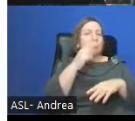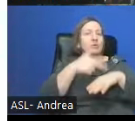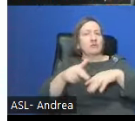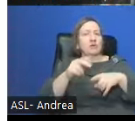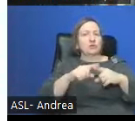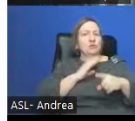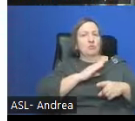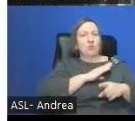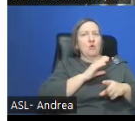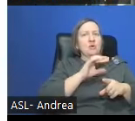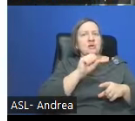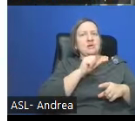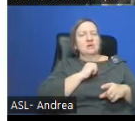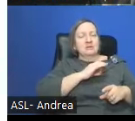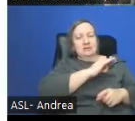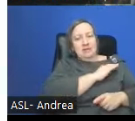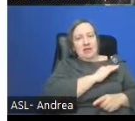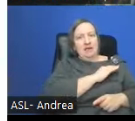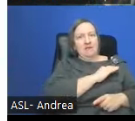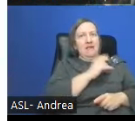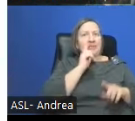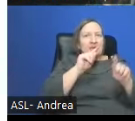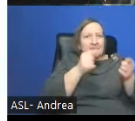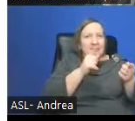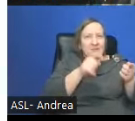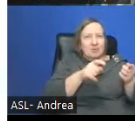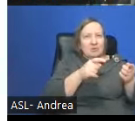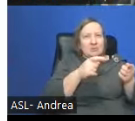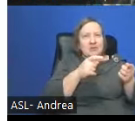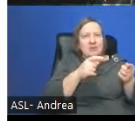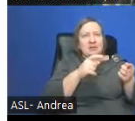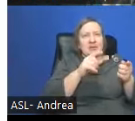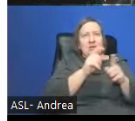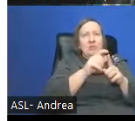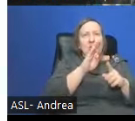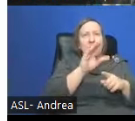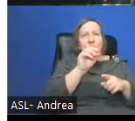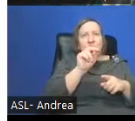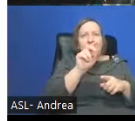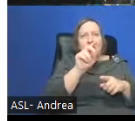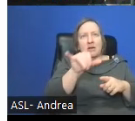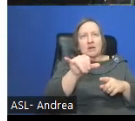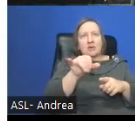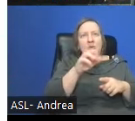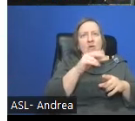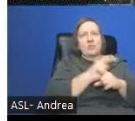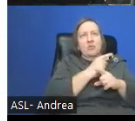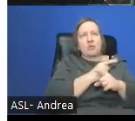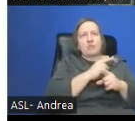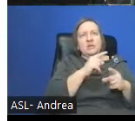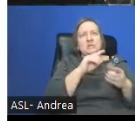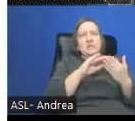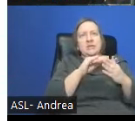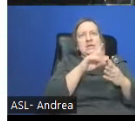I think the closed parentheses after internal affairs is supposed to be after the word body, right? Including internal affairs or the appropriate city investigatory body.